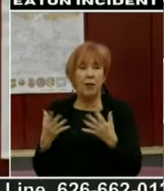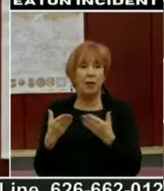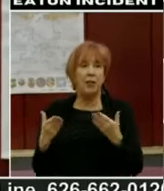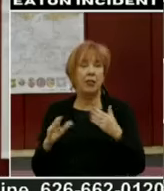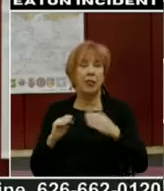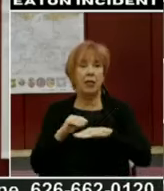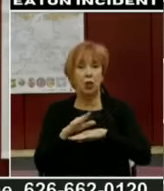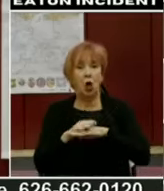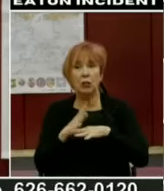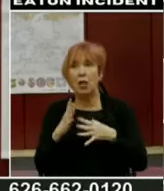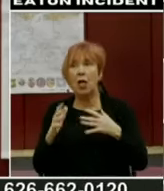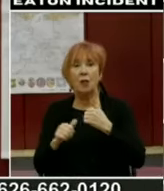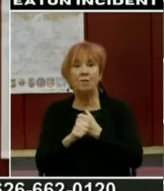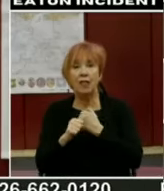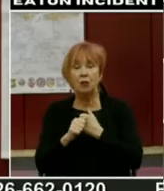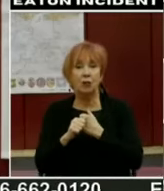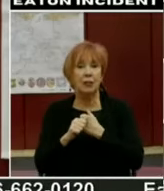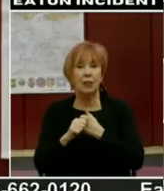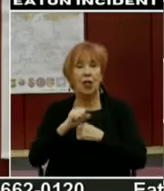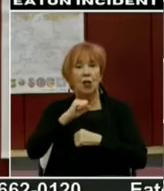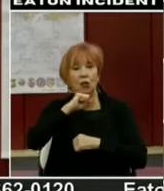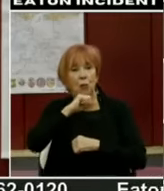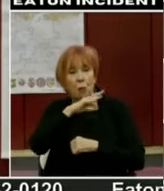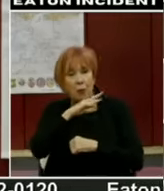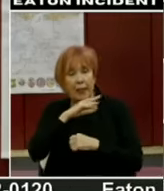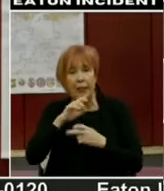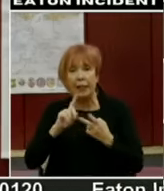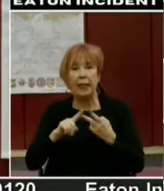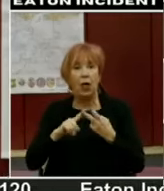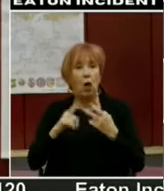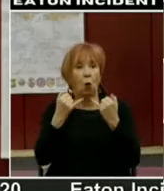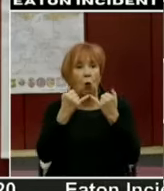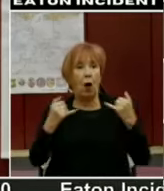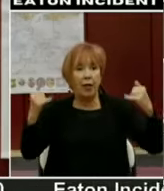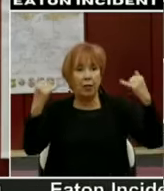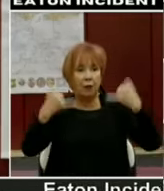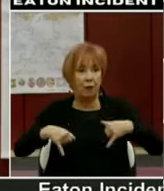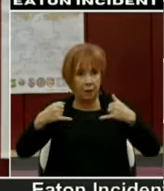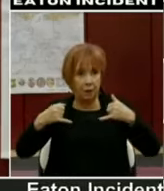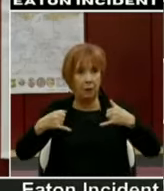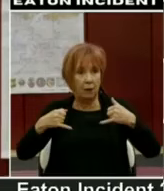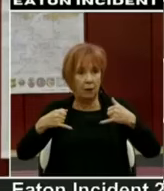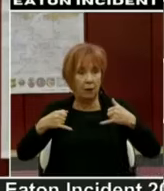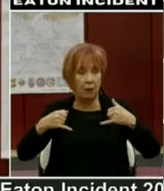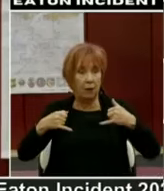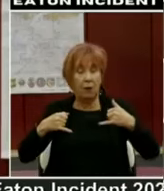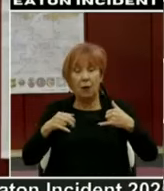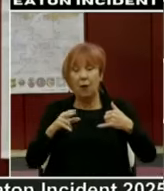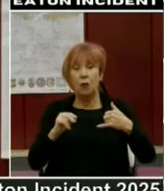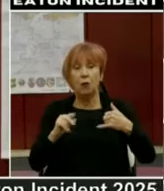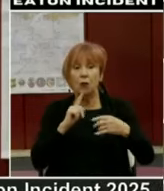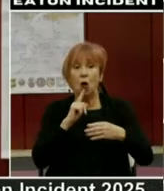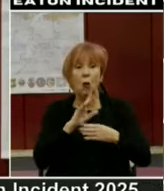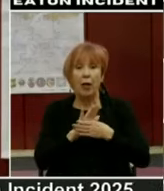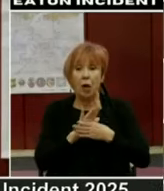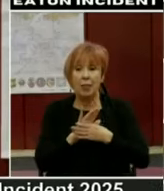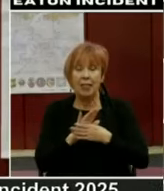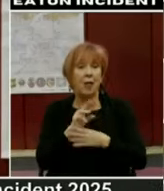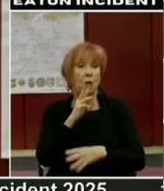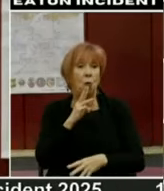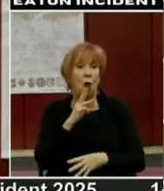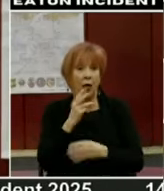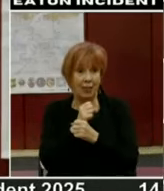lot of dangerous debris. There's wires still down in the area. There's no guarantee that a safe water supply can